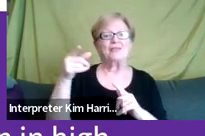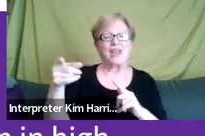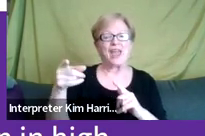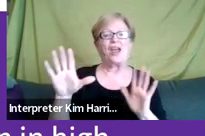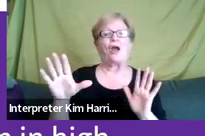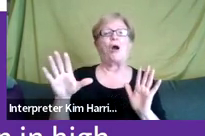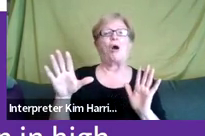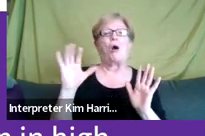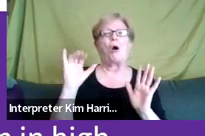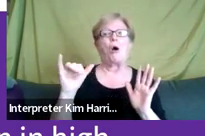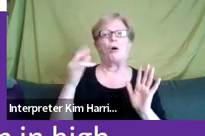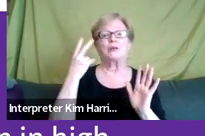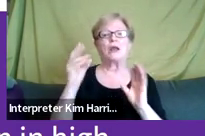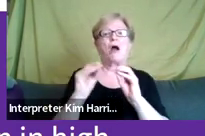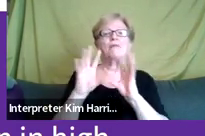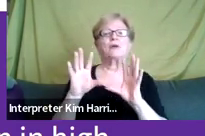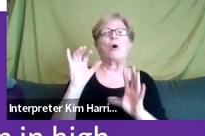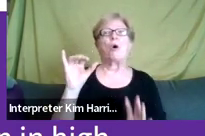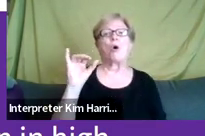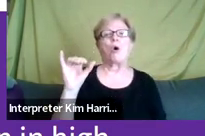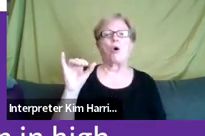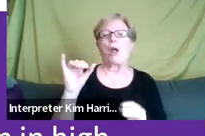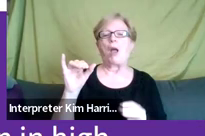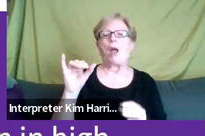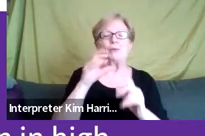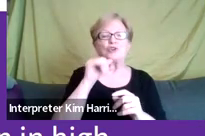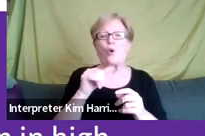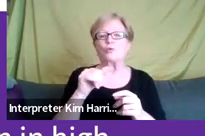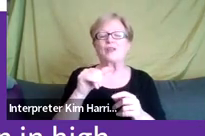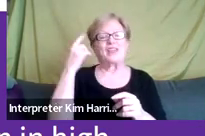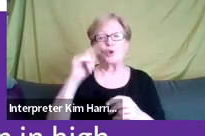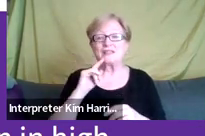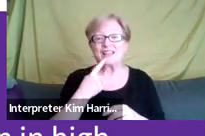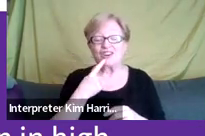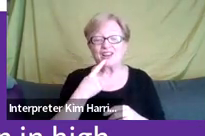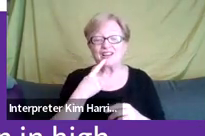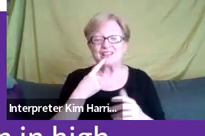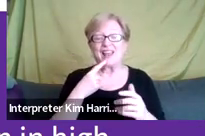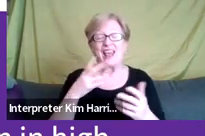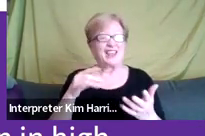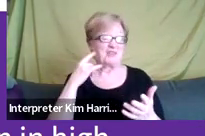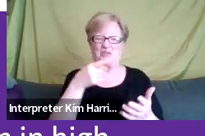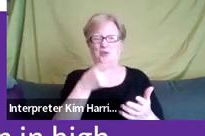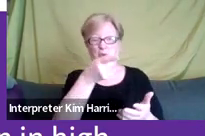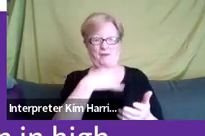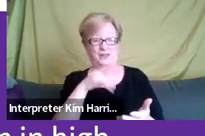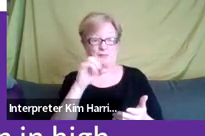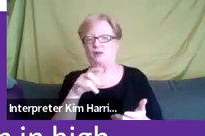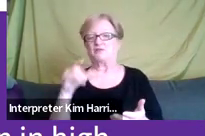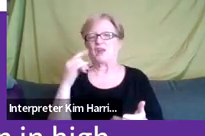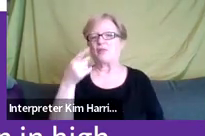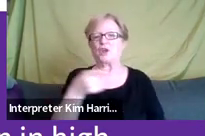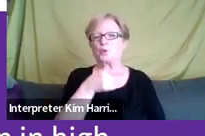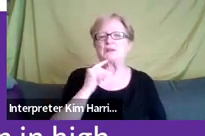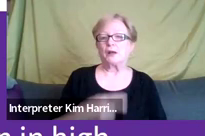obvious. And people don't take you as seriously once they find out you have a disability.